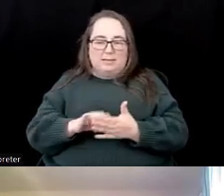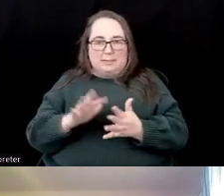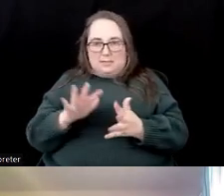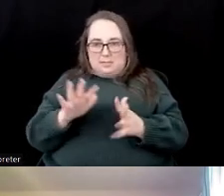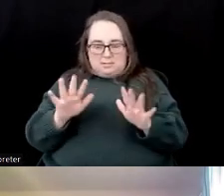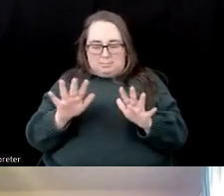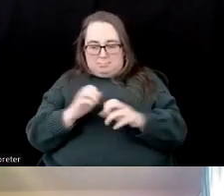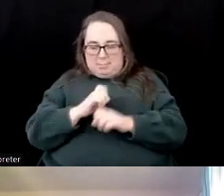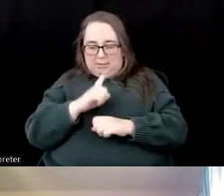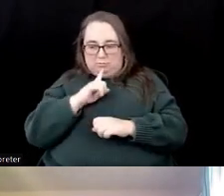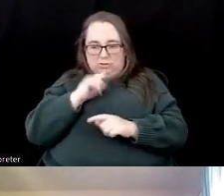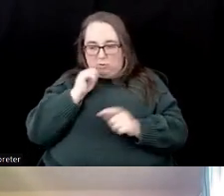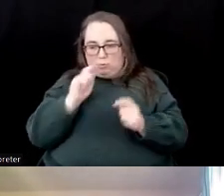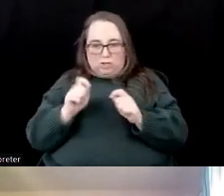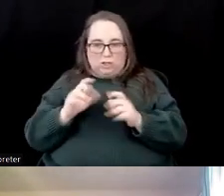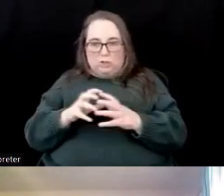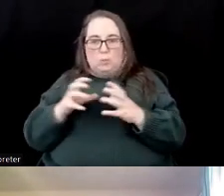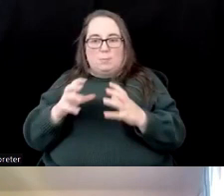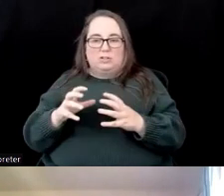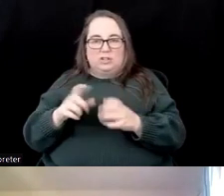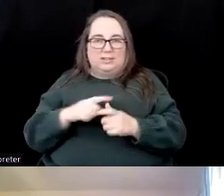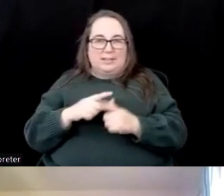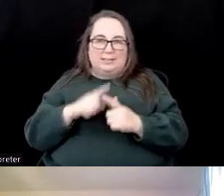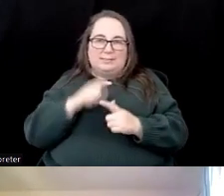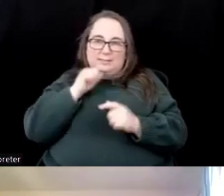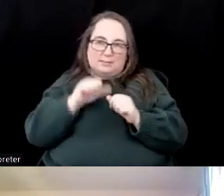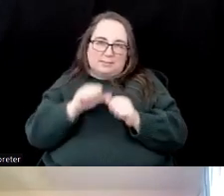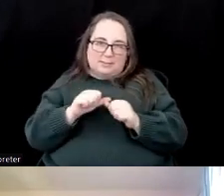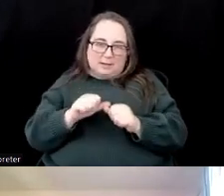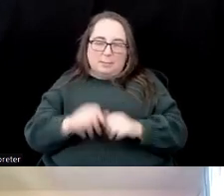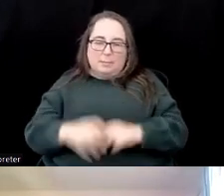sure you don't change it so much that it's not going to be sustainable.